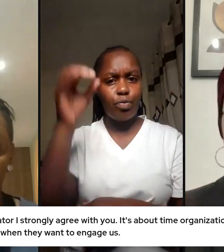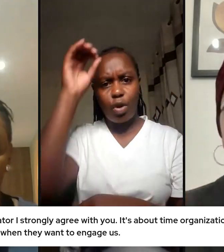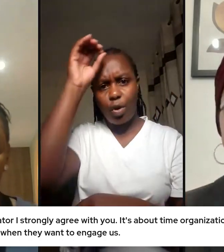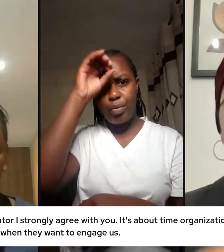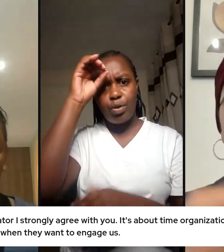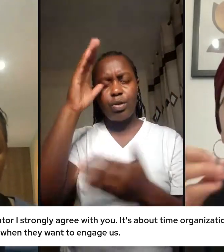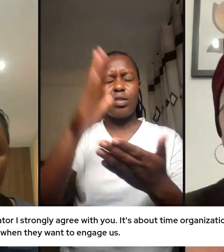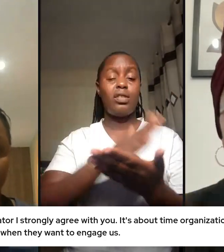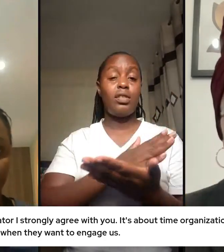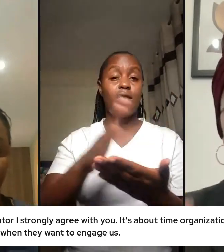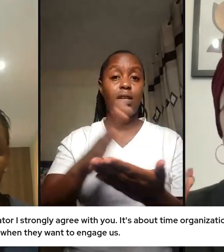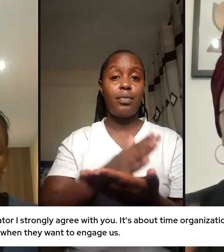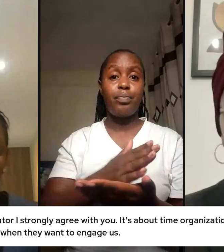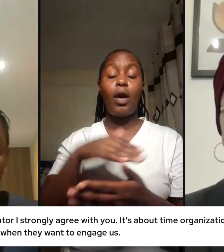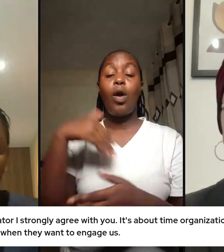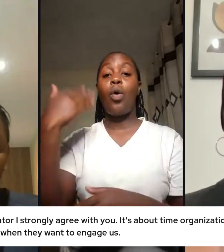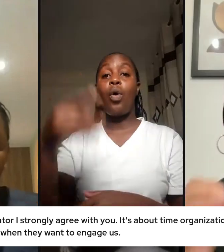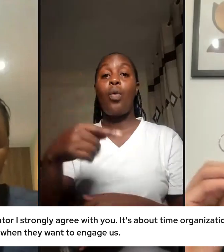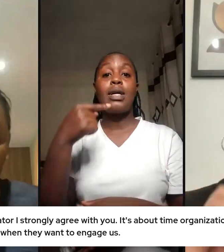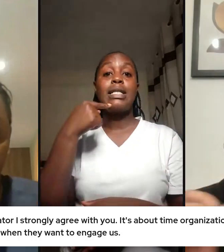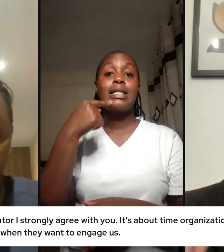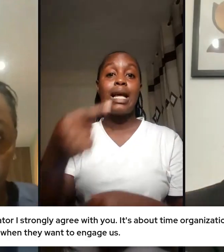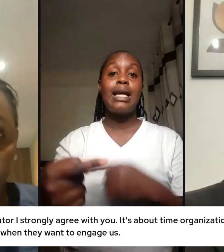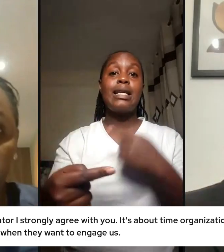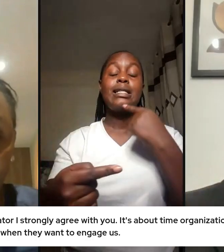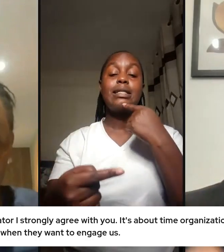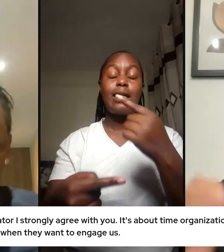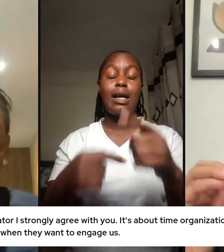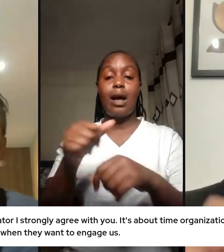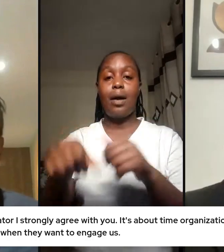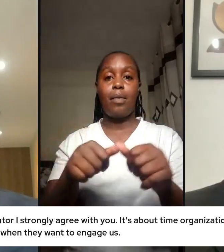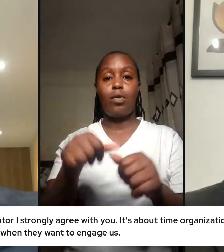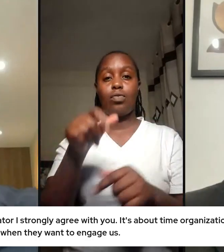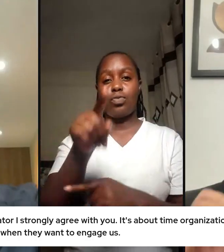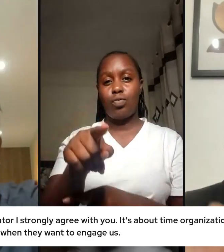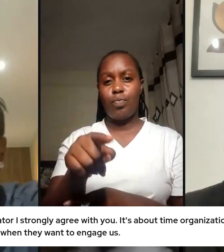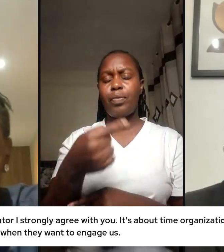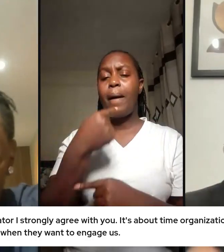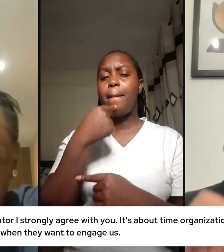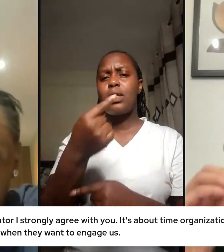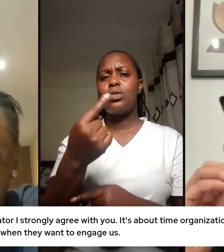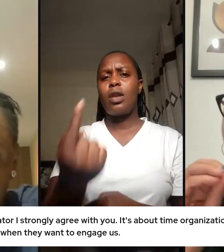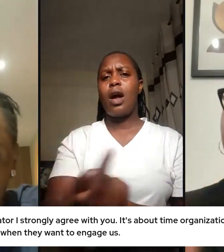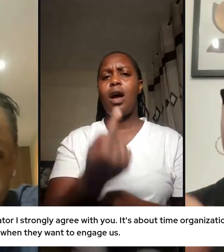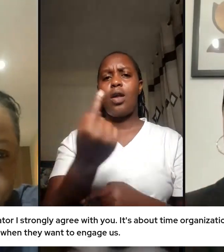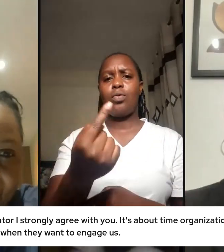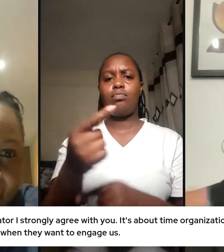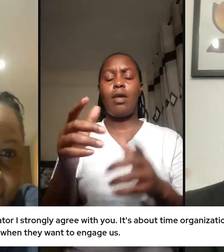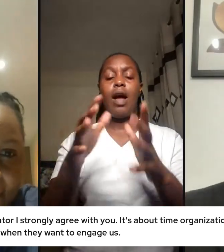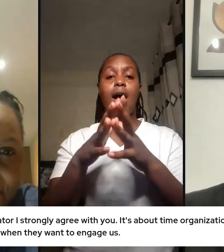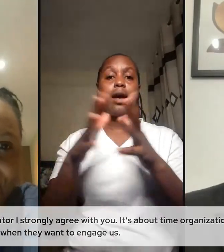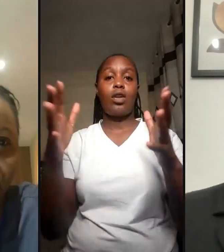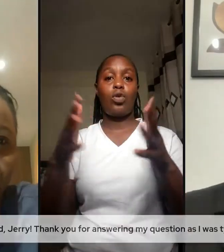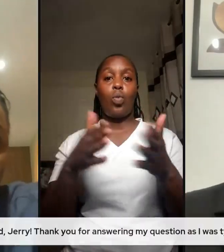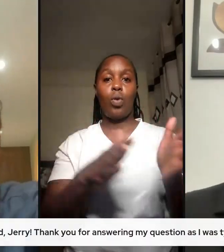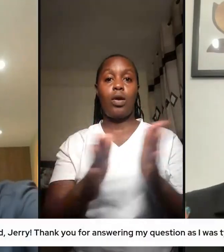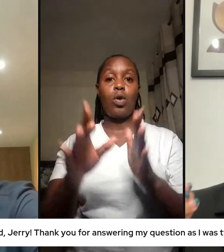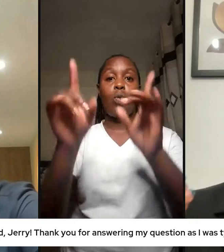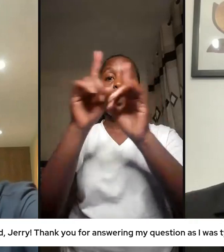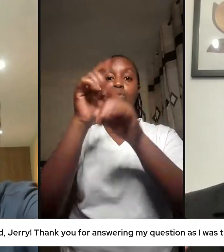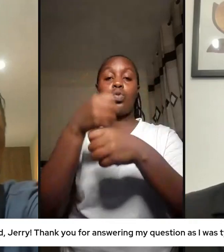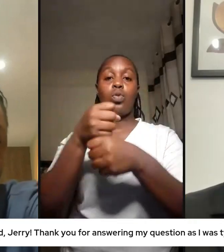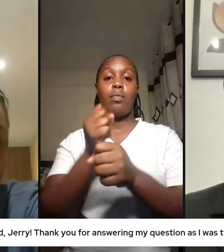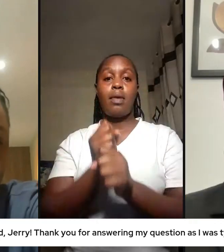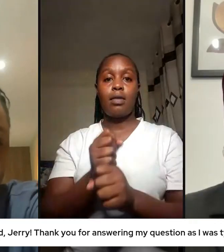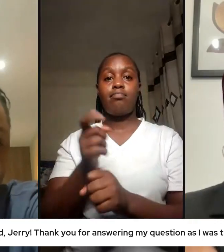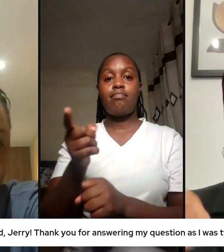will mention you from time to time. The mentioning alone is a great way to also make the algorithm understand that